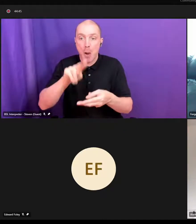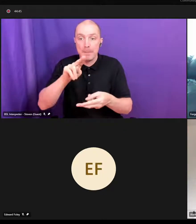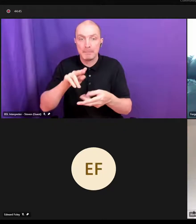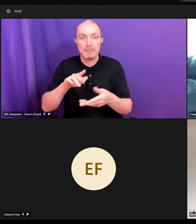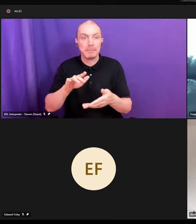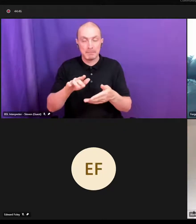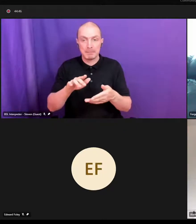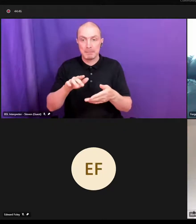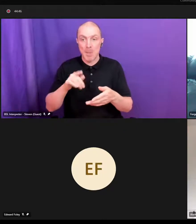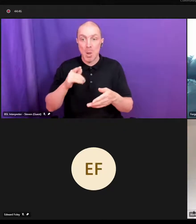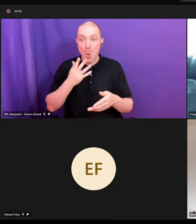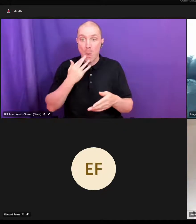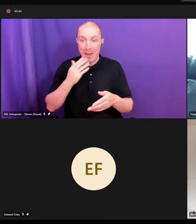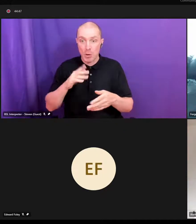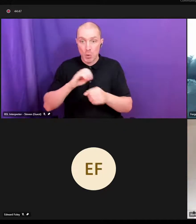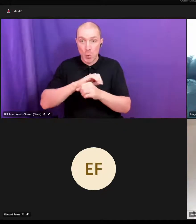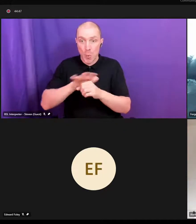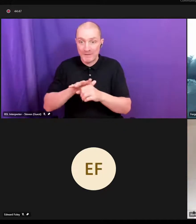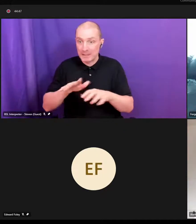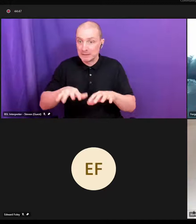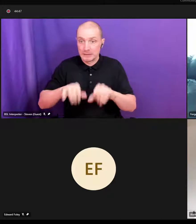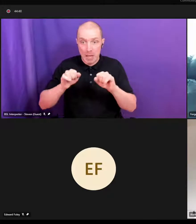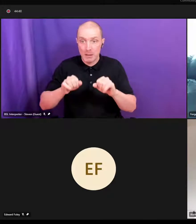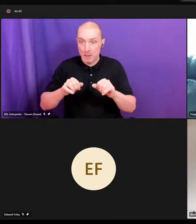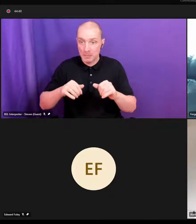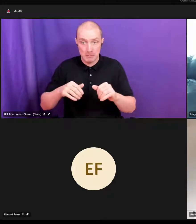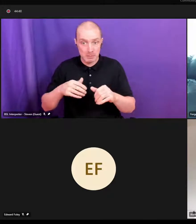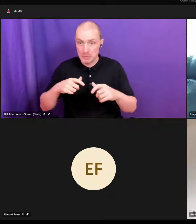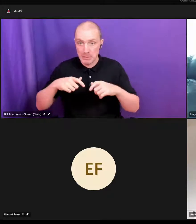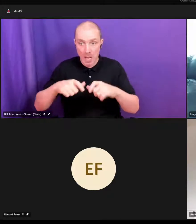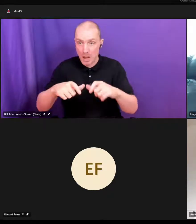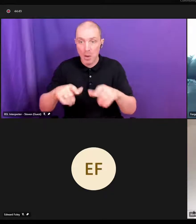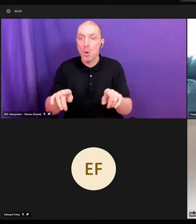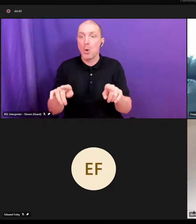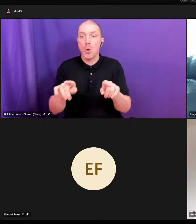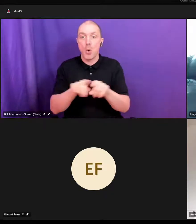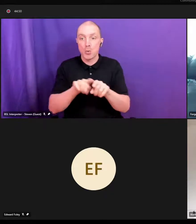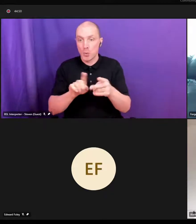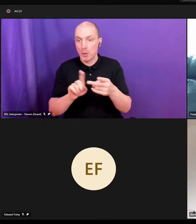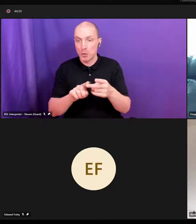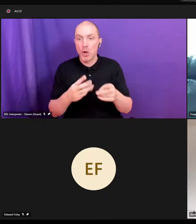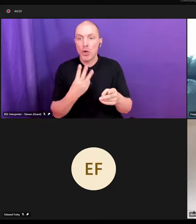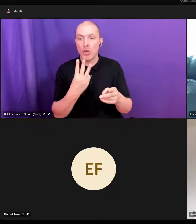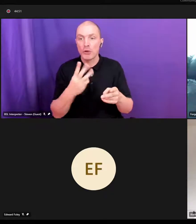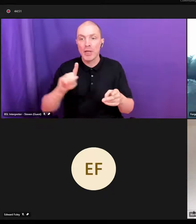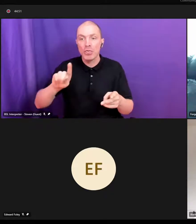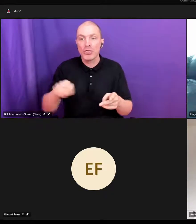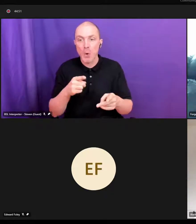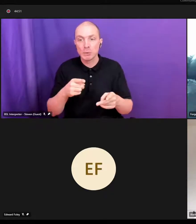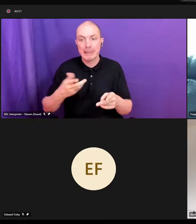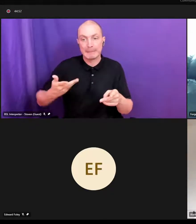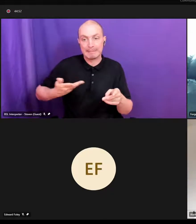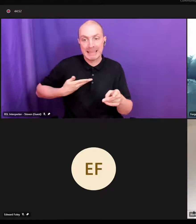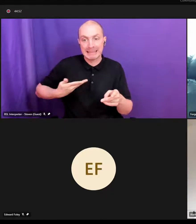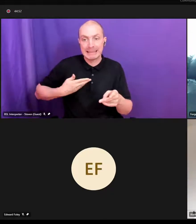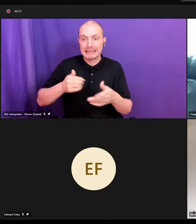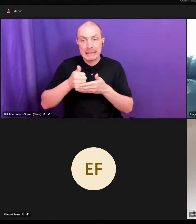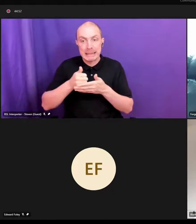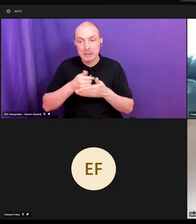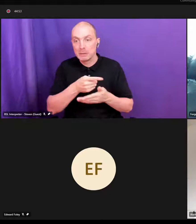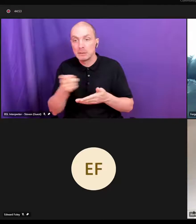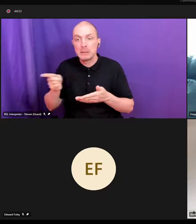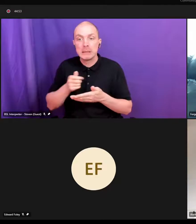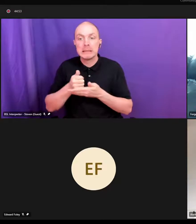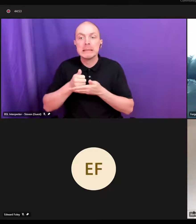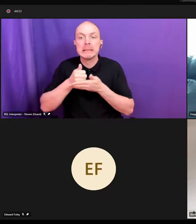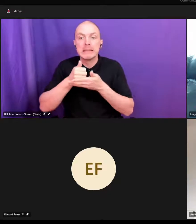was good to see. We also supported just over 3,000 businesses through the